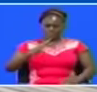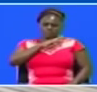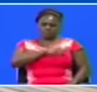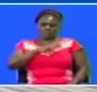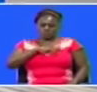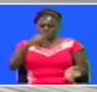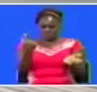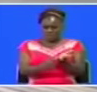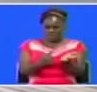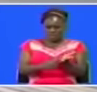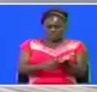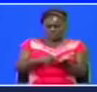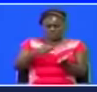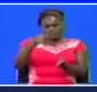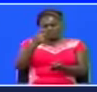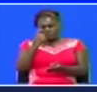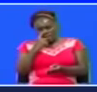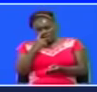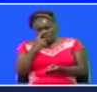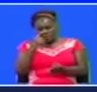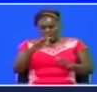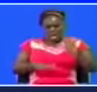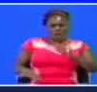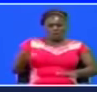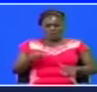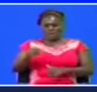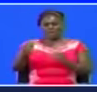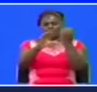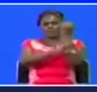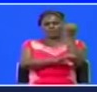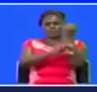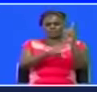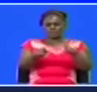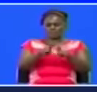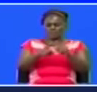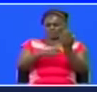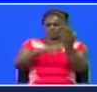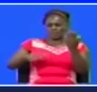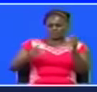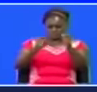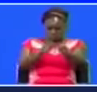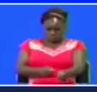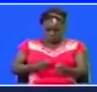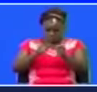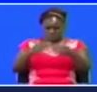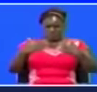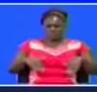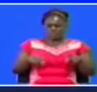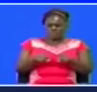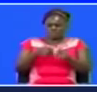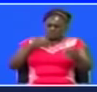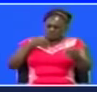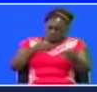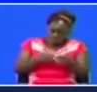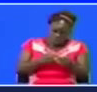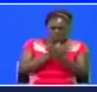Uganda, Sudan, Angola, among other countries. Tor was also a prominent farmer in the region and was also a close ally